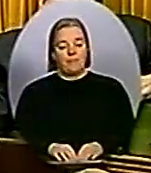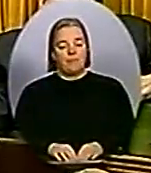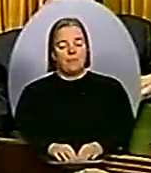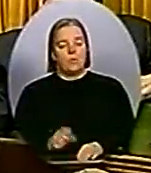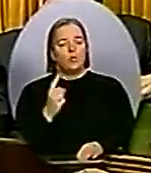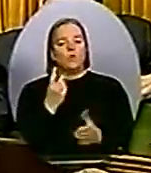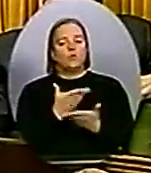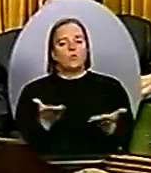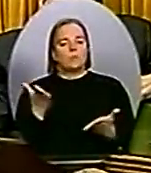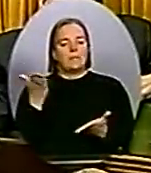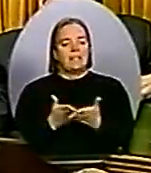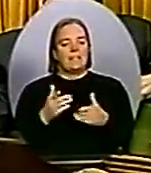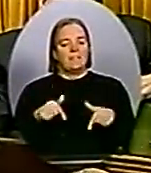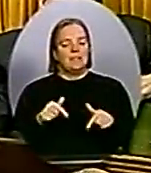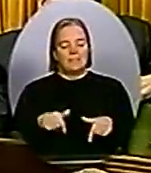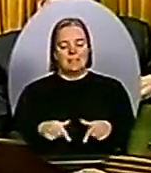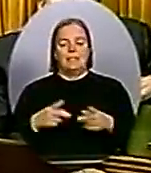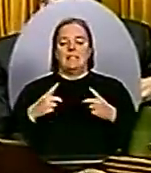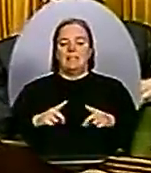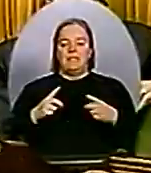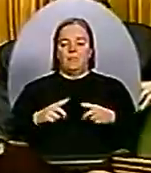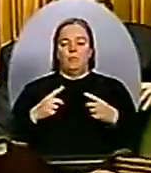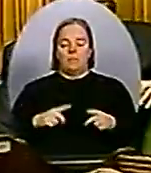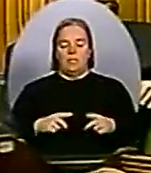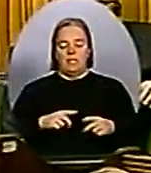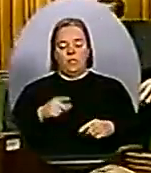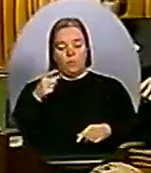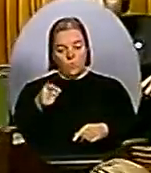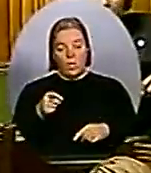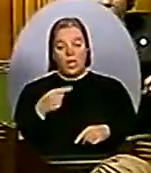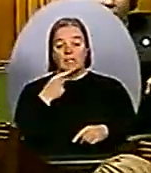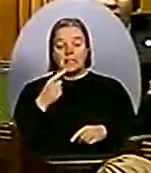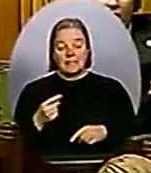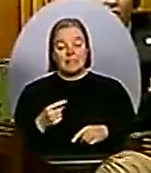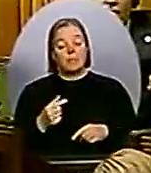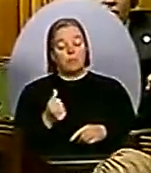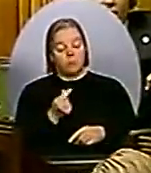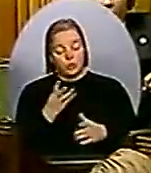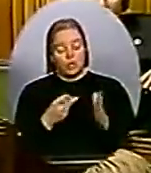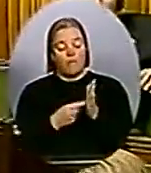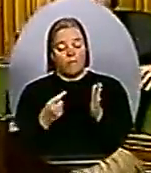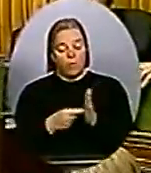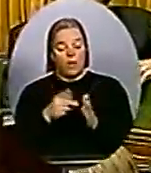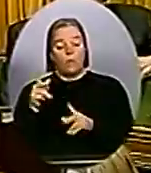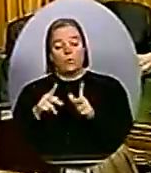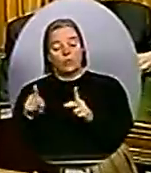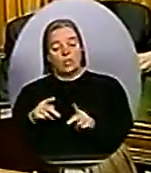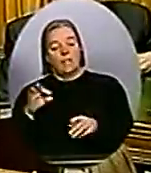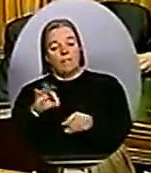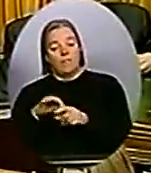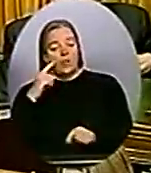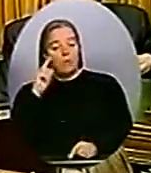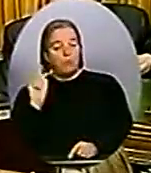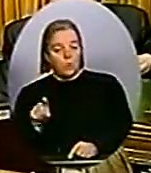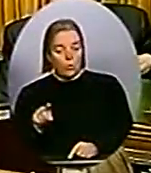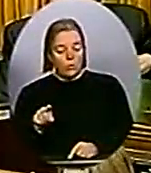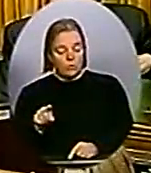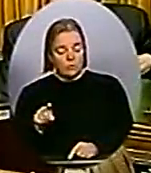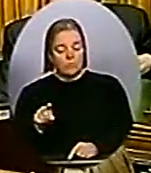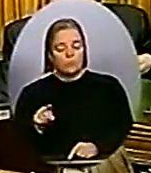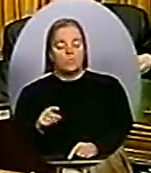member told his constituents again and again that he would stand behind rural people,